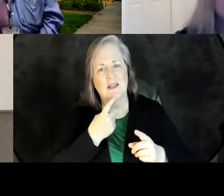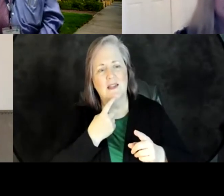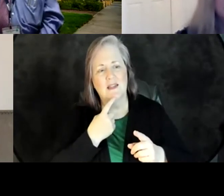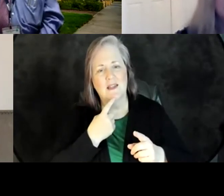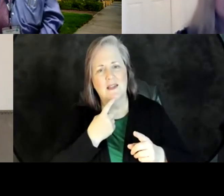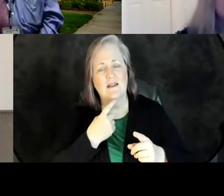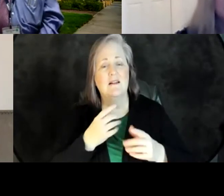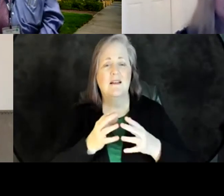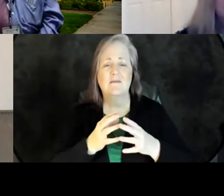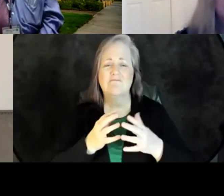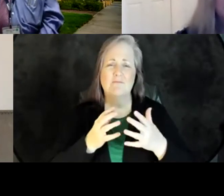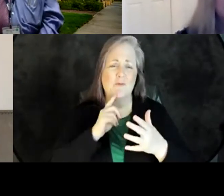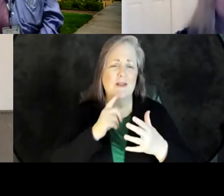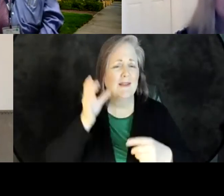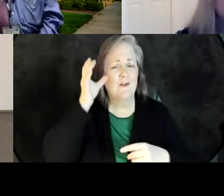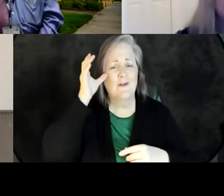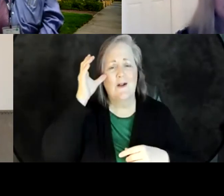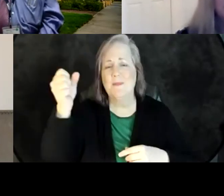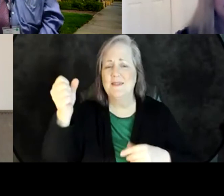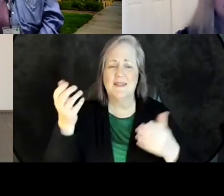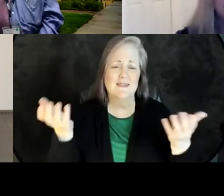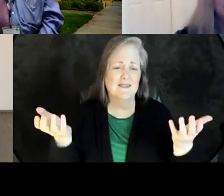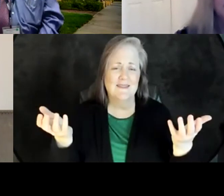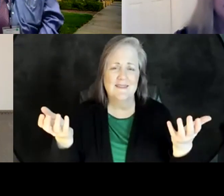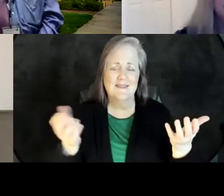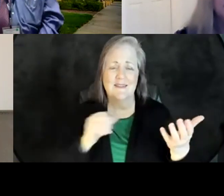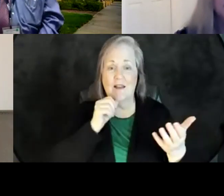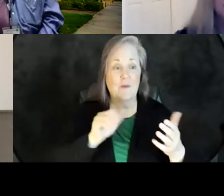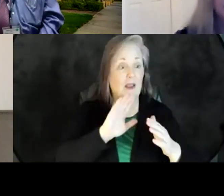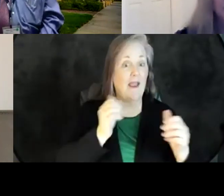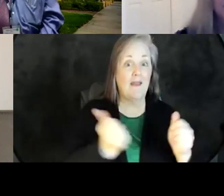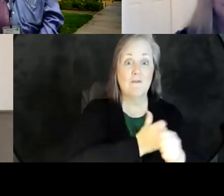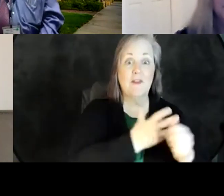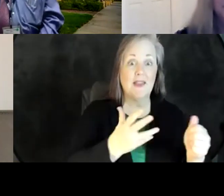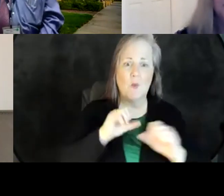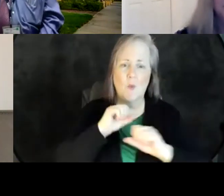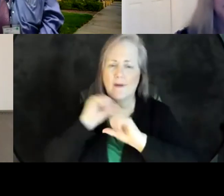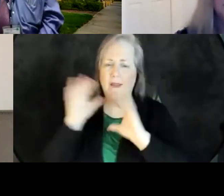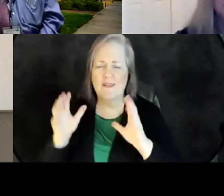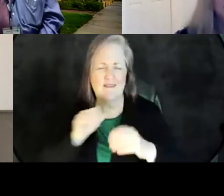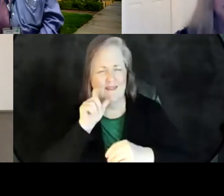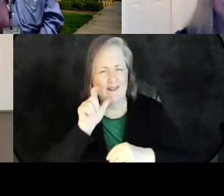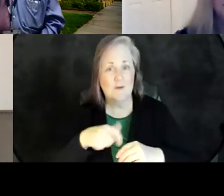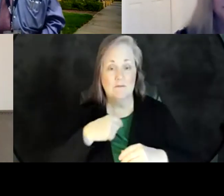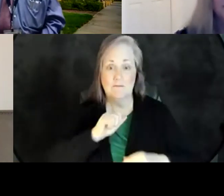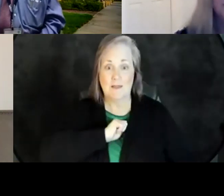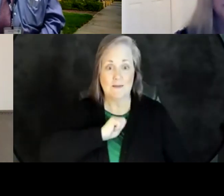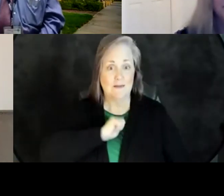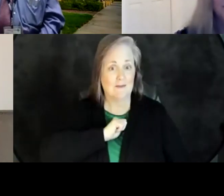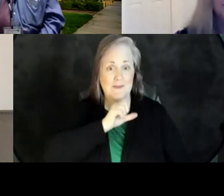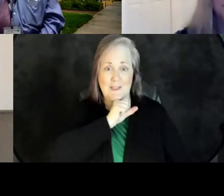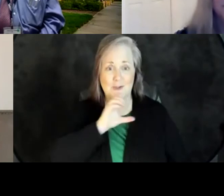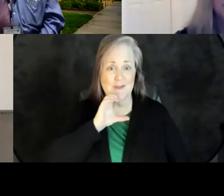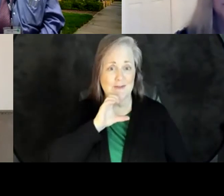a lot of this is just common sense, right? It doesn't have to be all or nothing. I'm a senior,